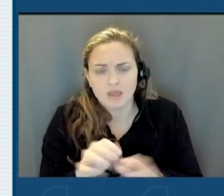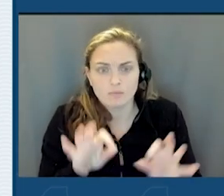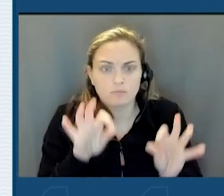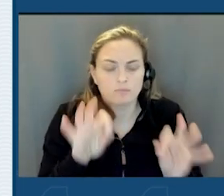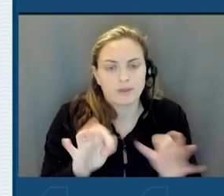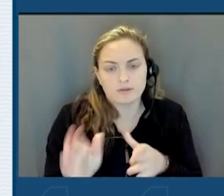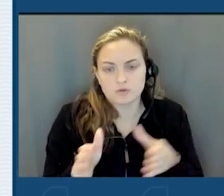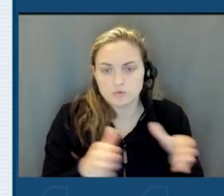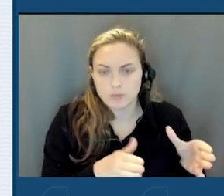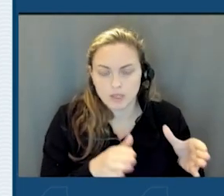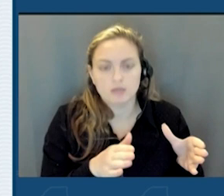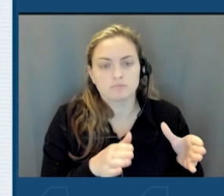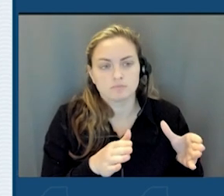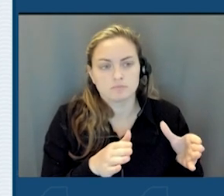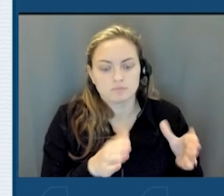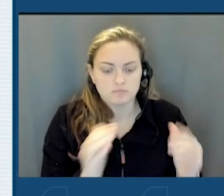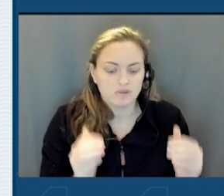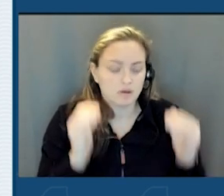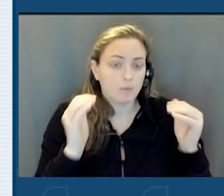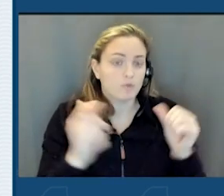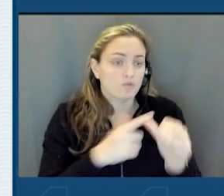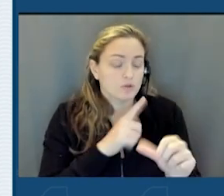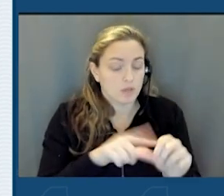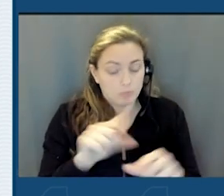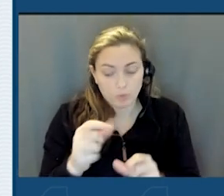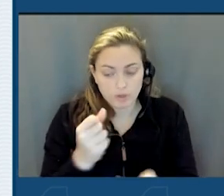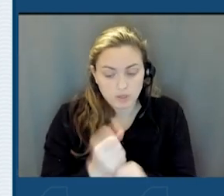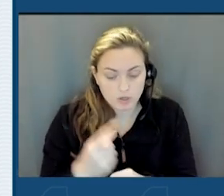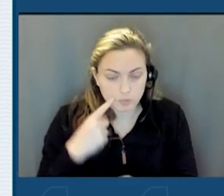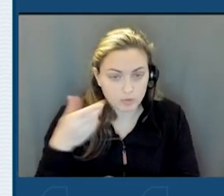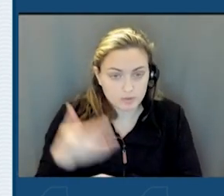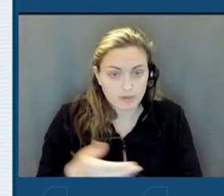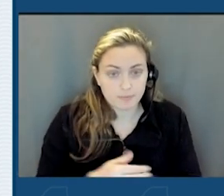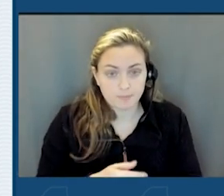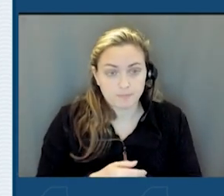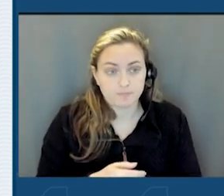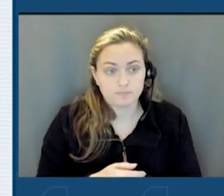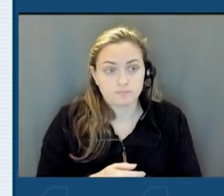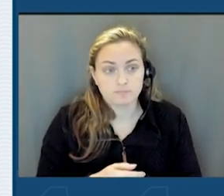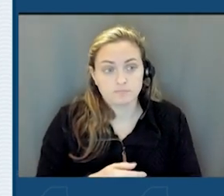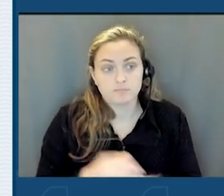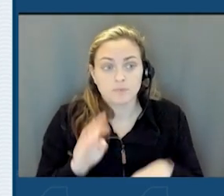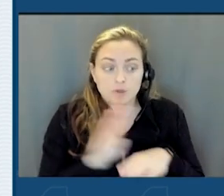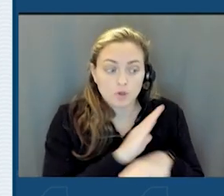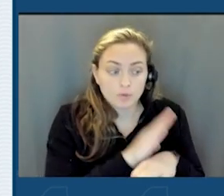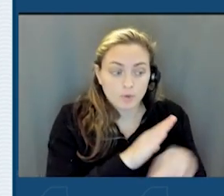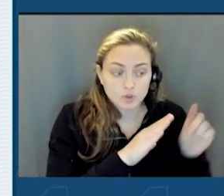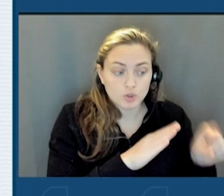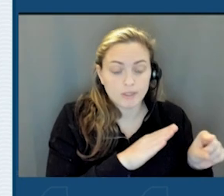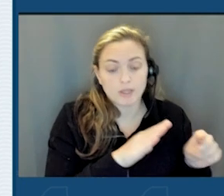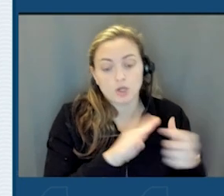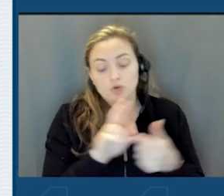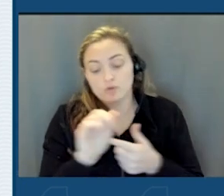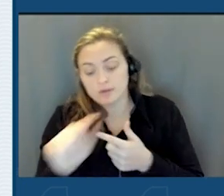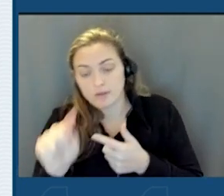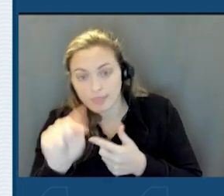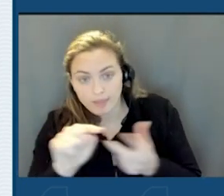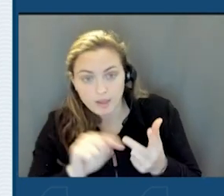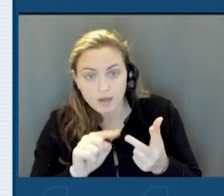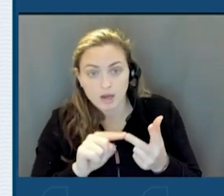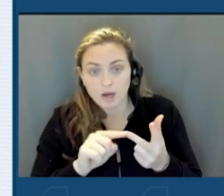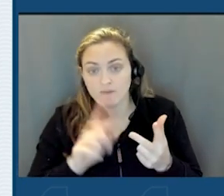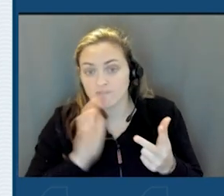our master plan upgrade, first time in 20 years while I was there. Said commercial here, retail here, open space, farmland